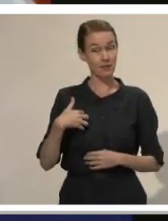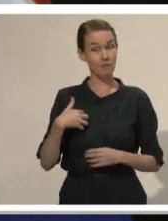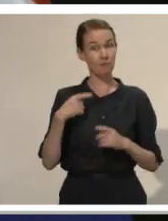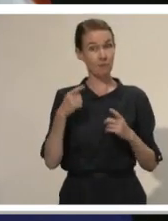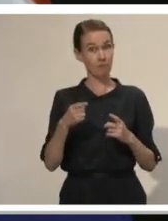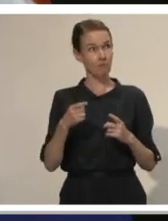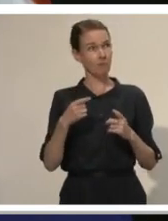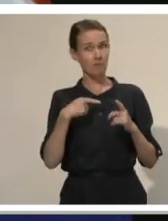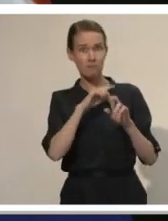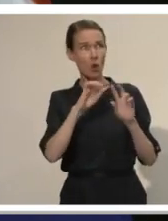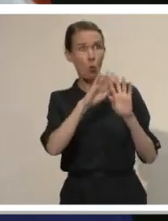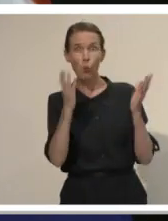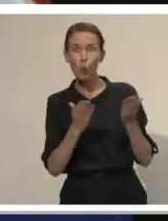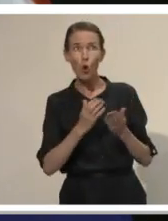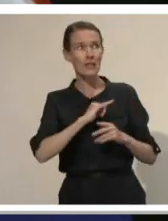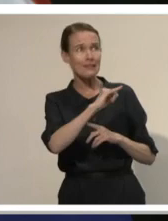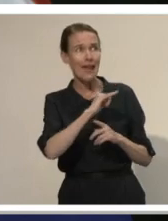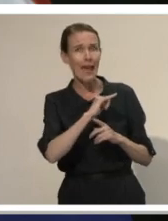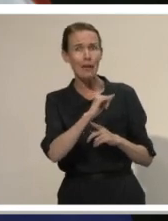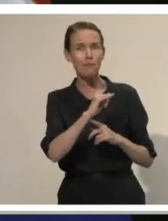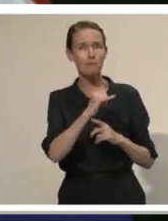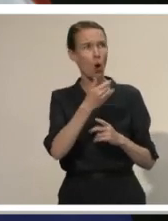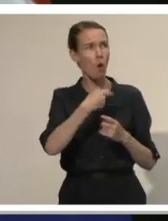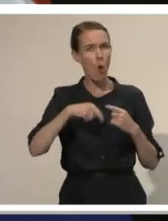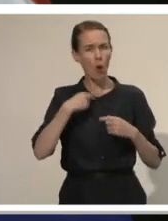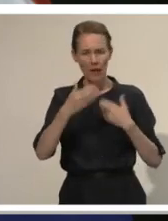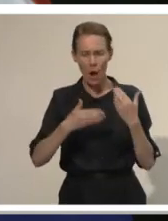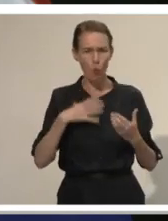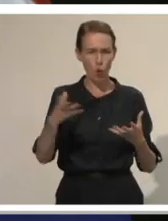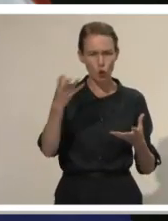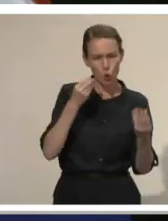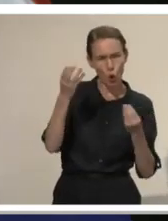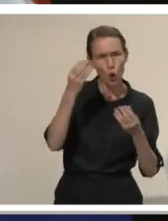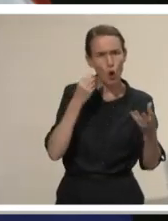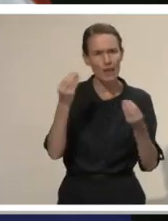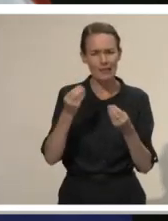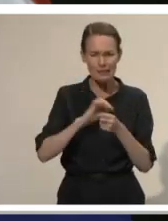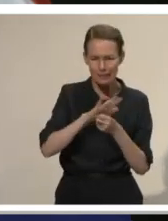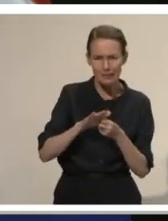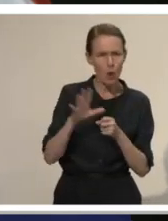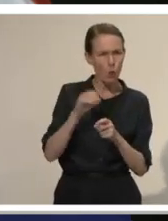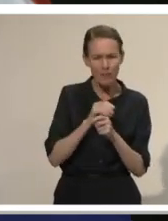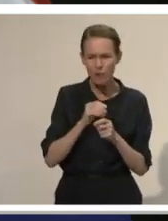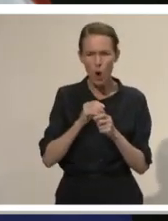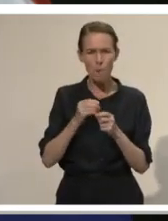to learn from the experience that we're all in the middle of right now, and we, of course, in New Zealand would be very open to